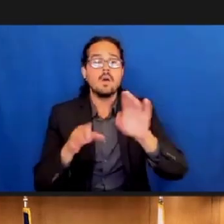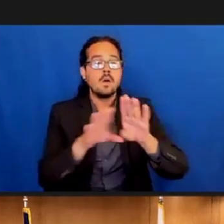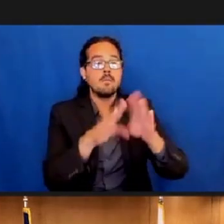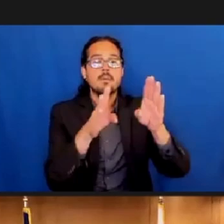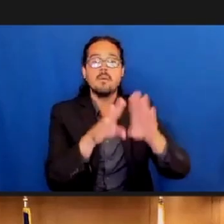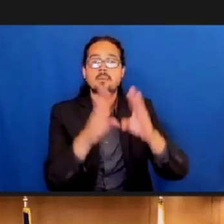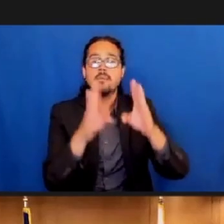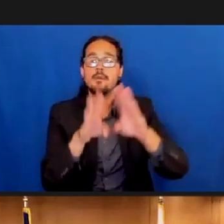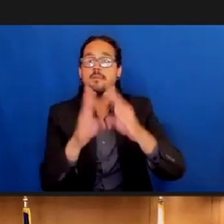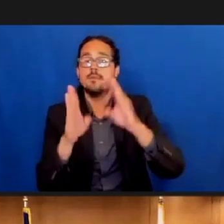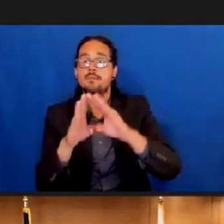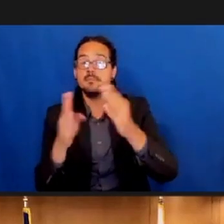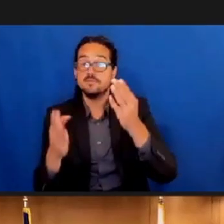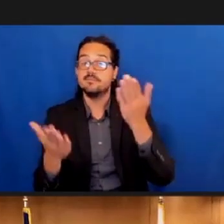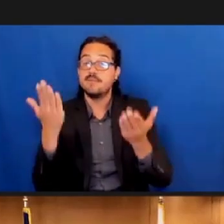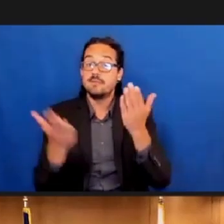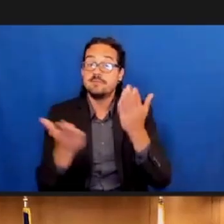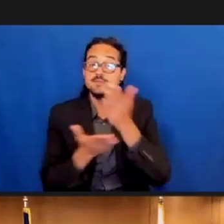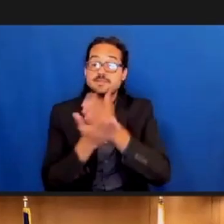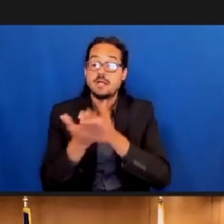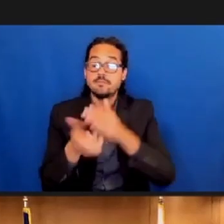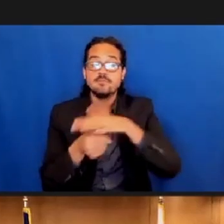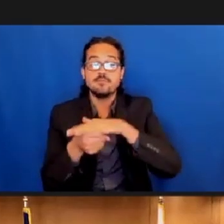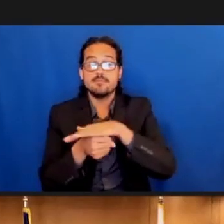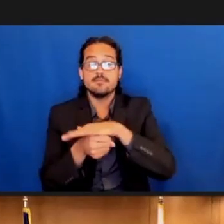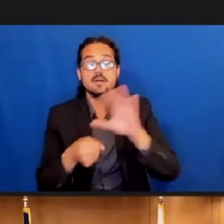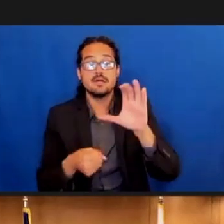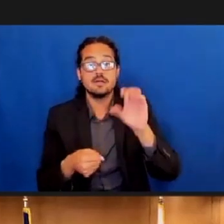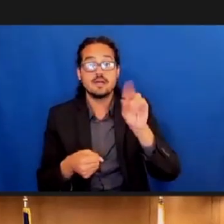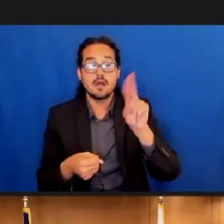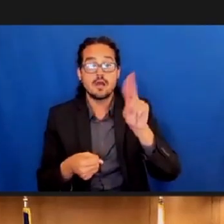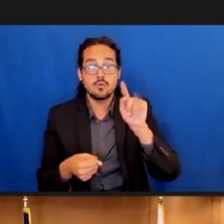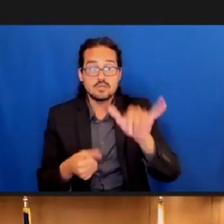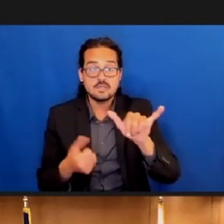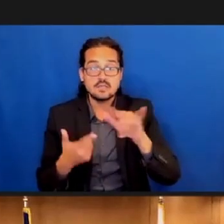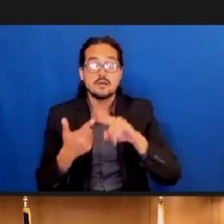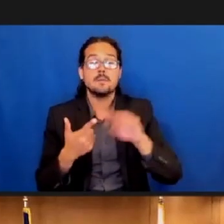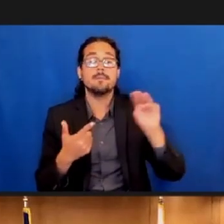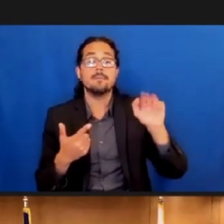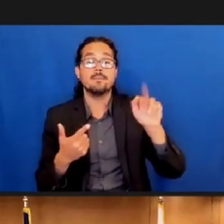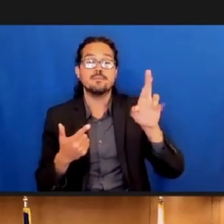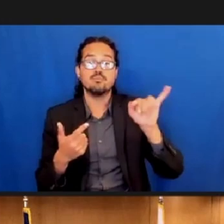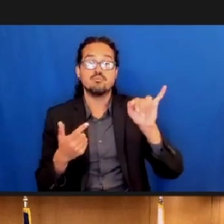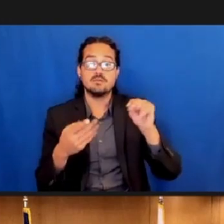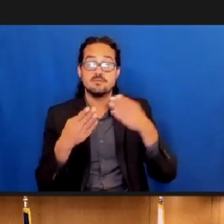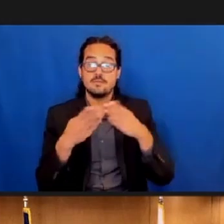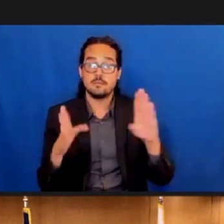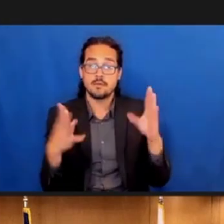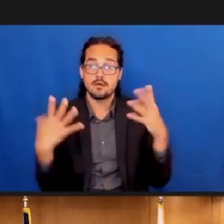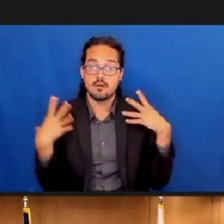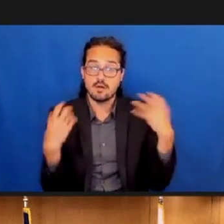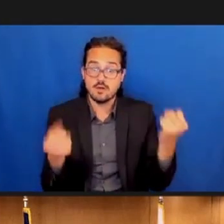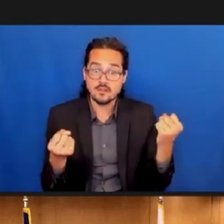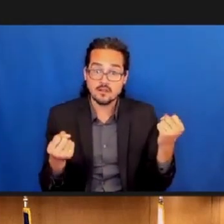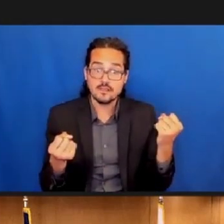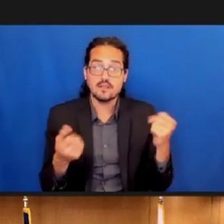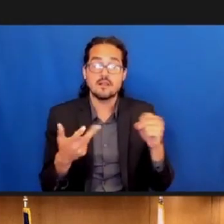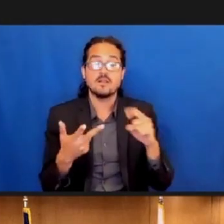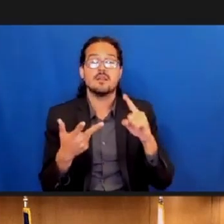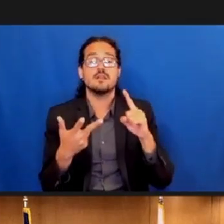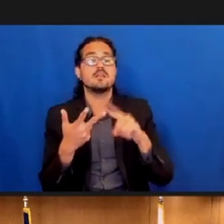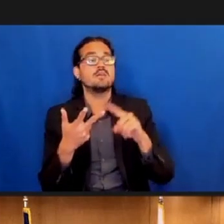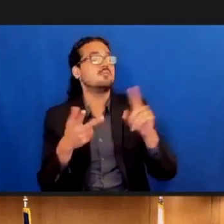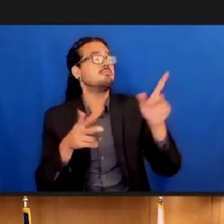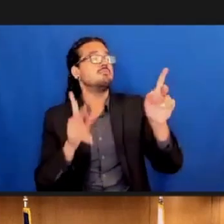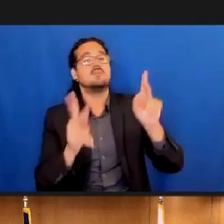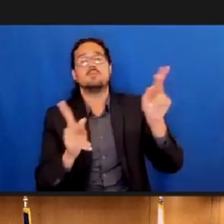entire community society, how are we going to continue to ensure equity in the areas and among the ethnicities that have